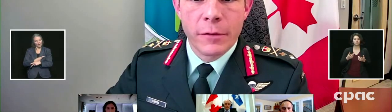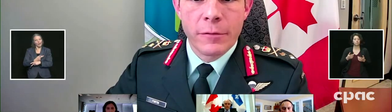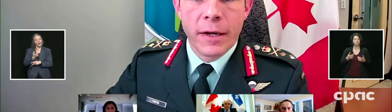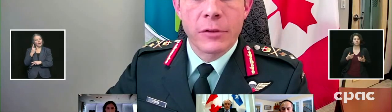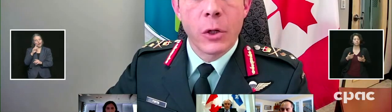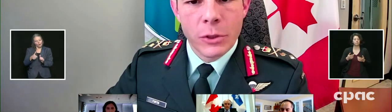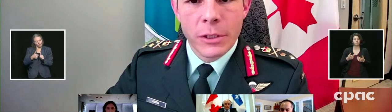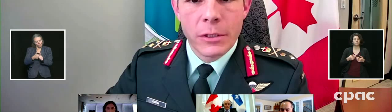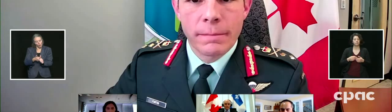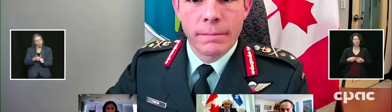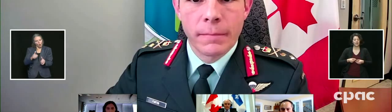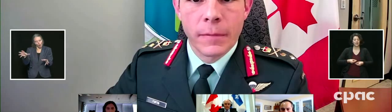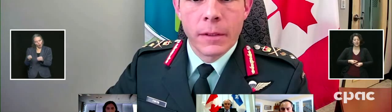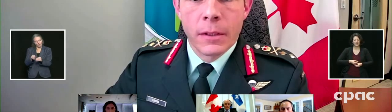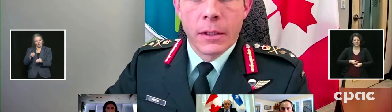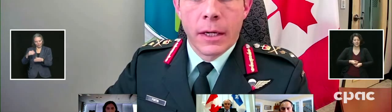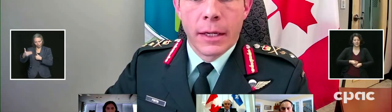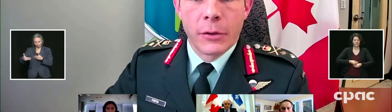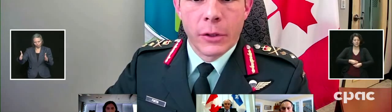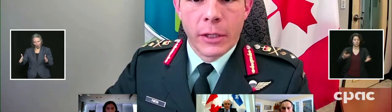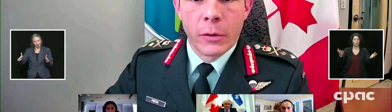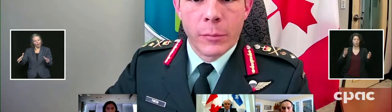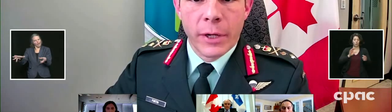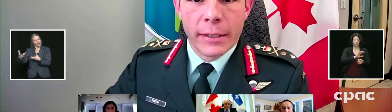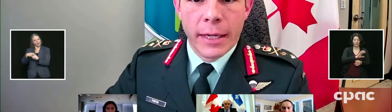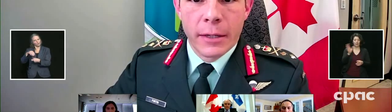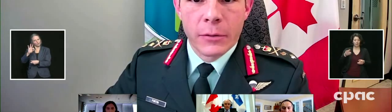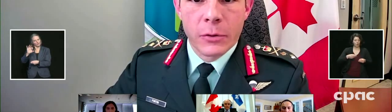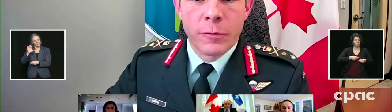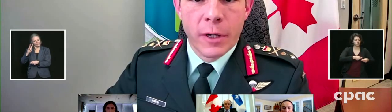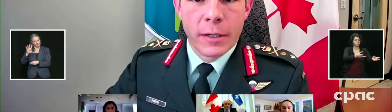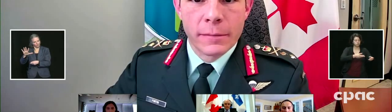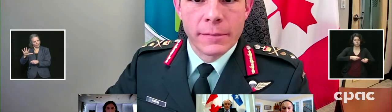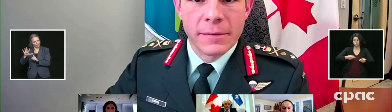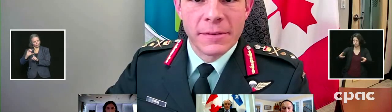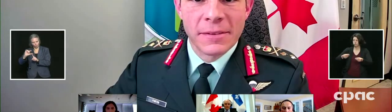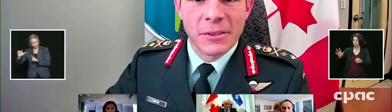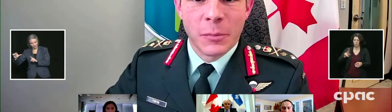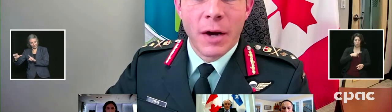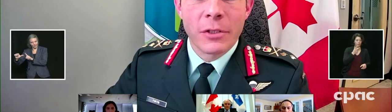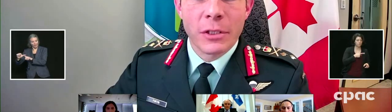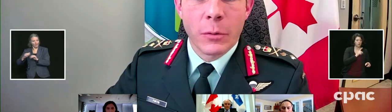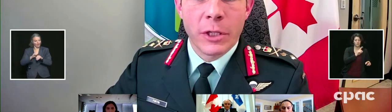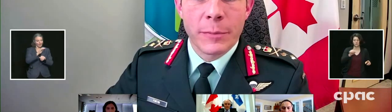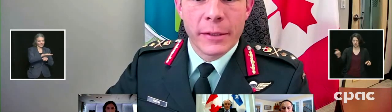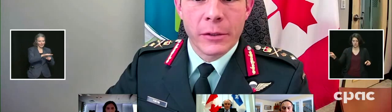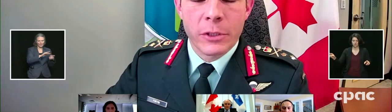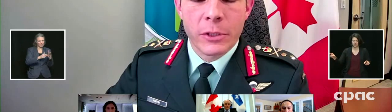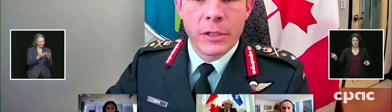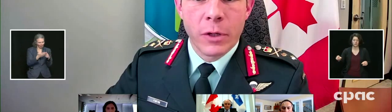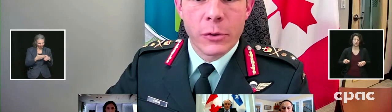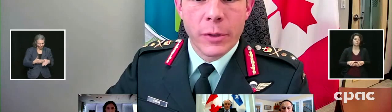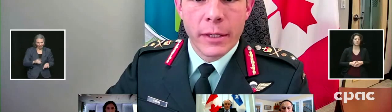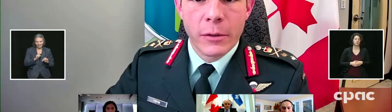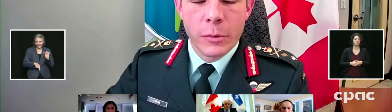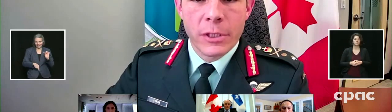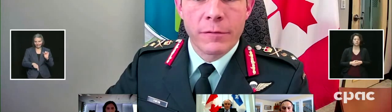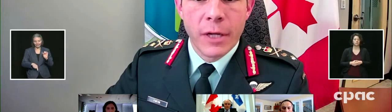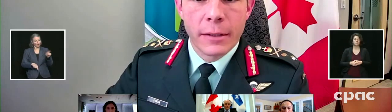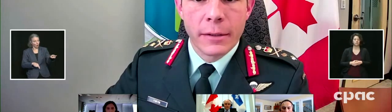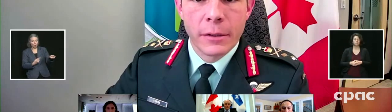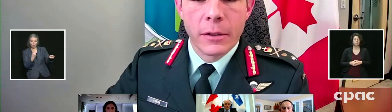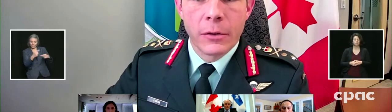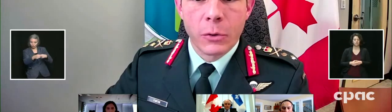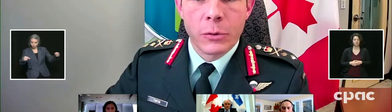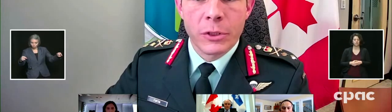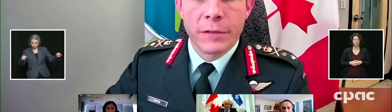975 doses. And you can only break it down so far. So provinces that were expected to receive 1 tray receive